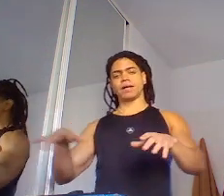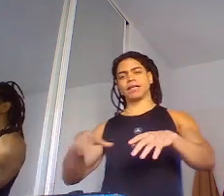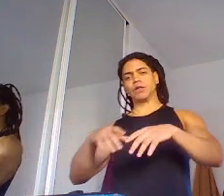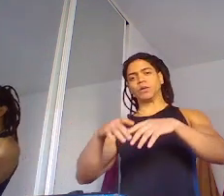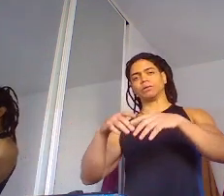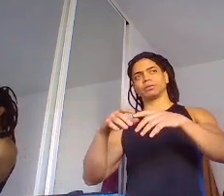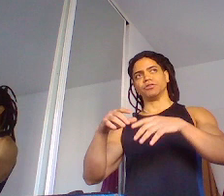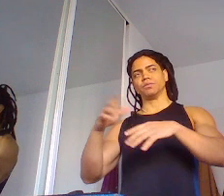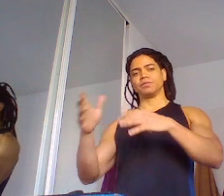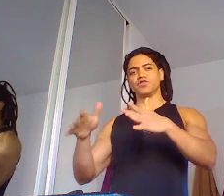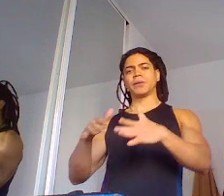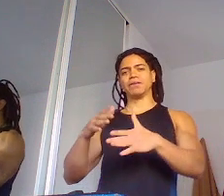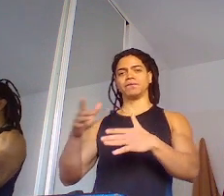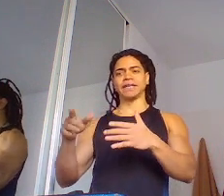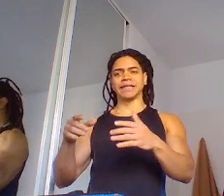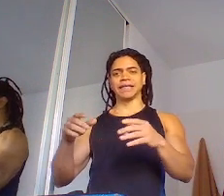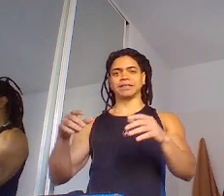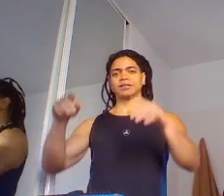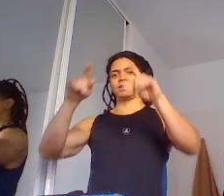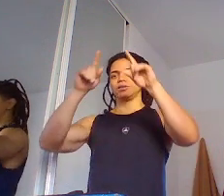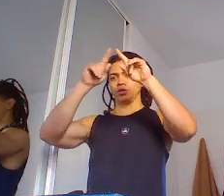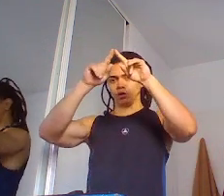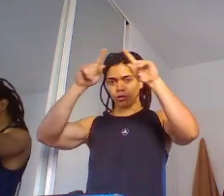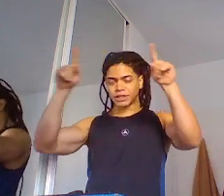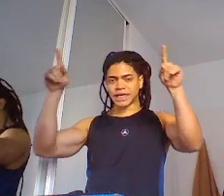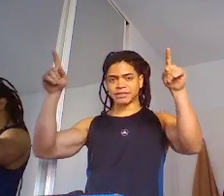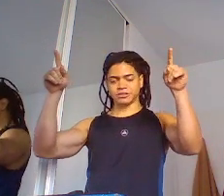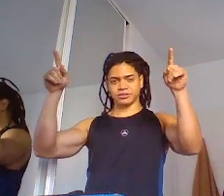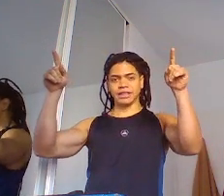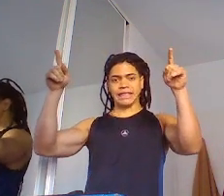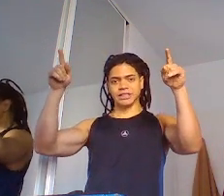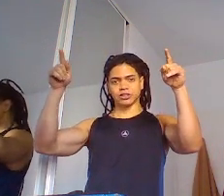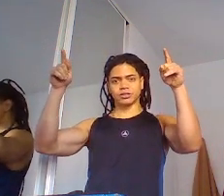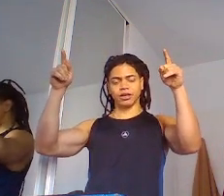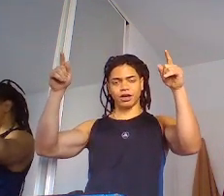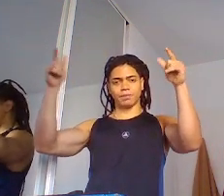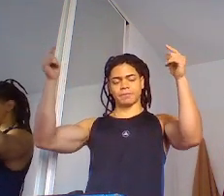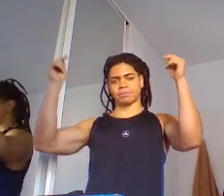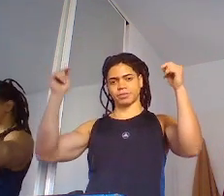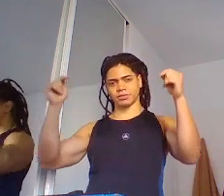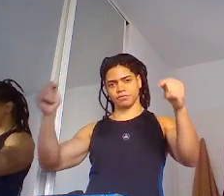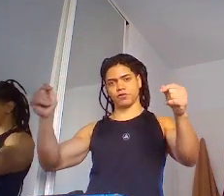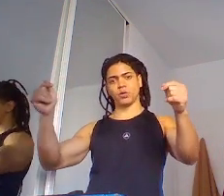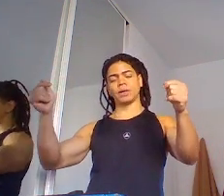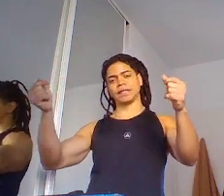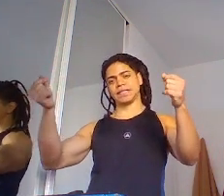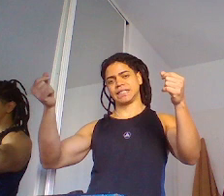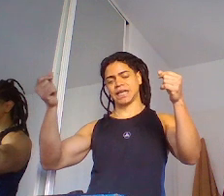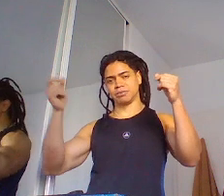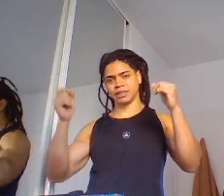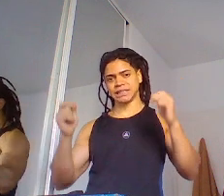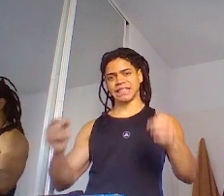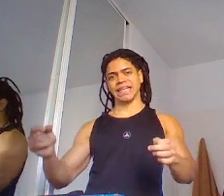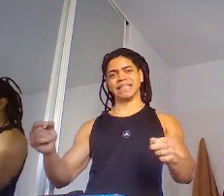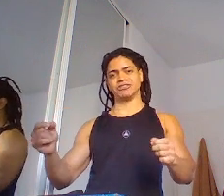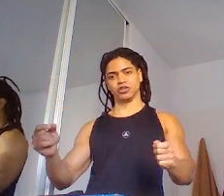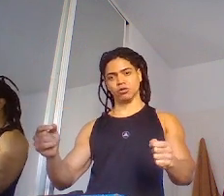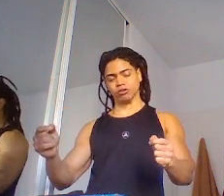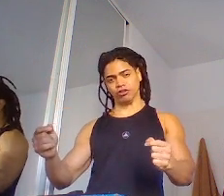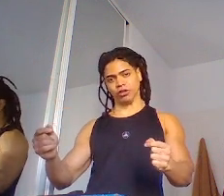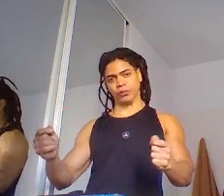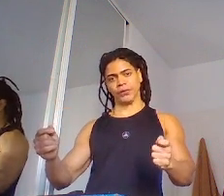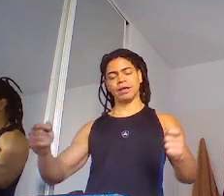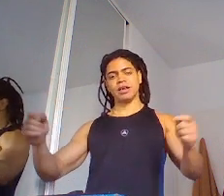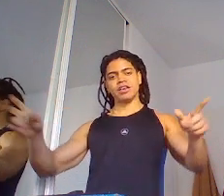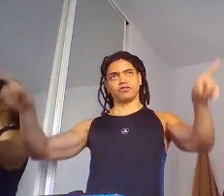you might find that with all the assets listed on the top, followed by the liabilities and the